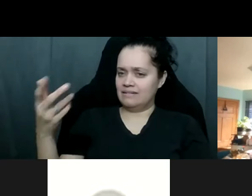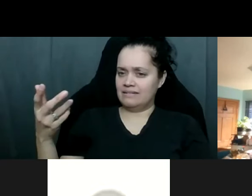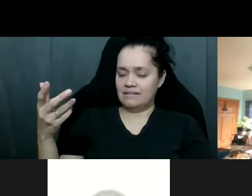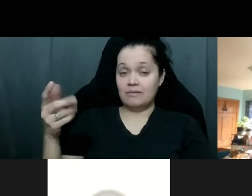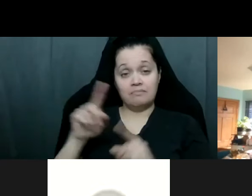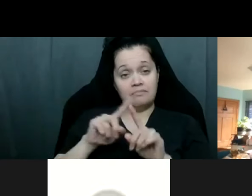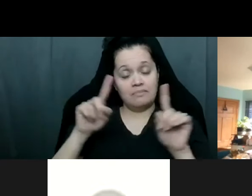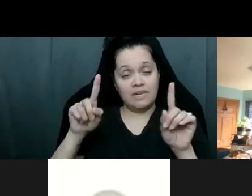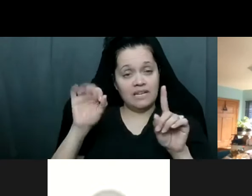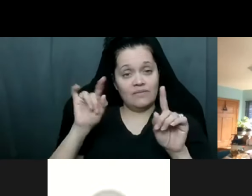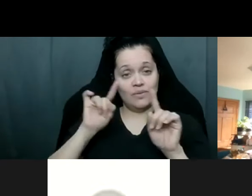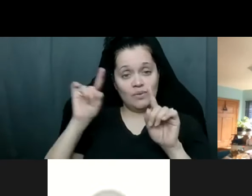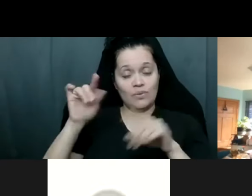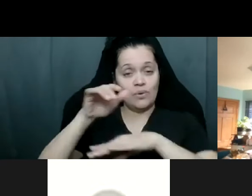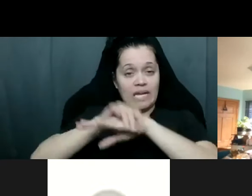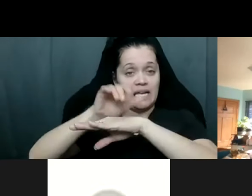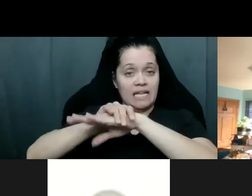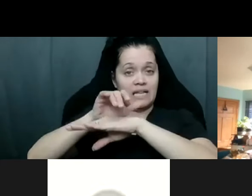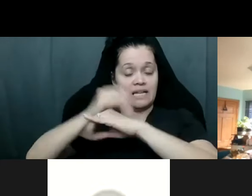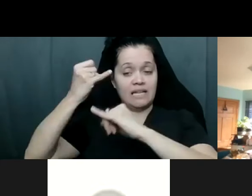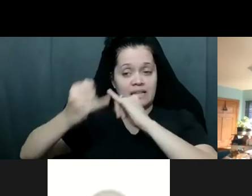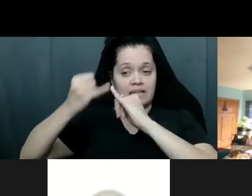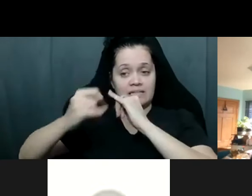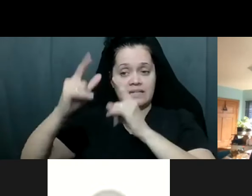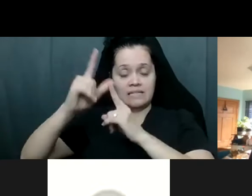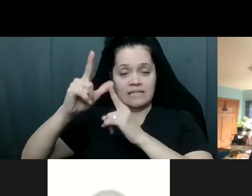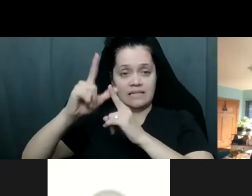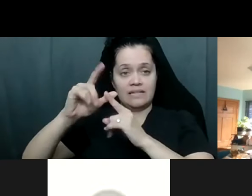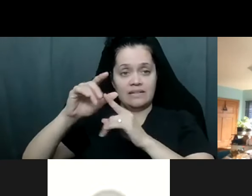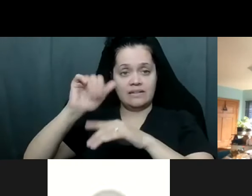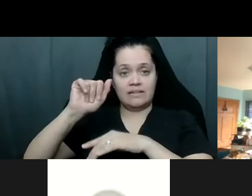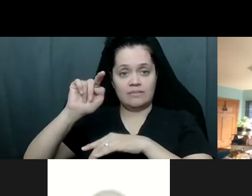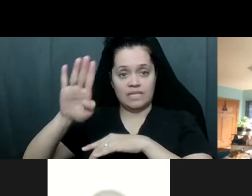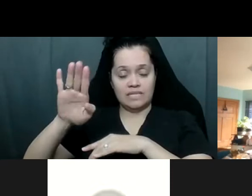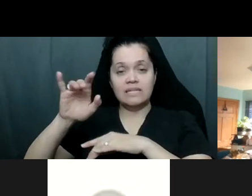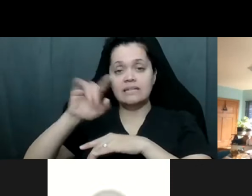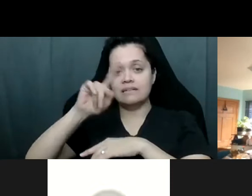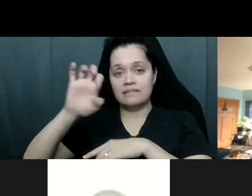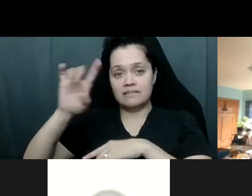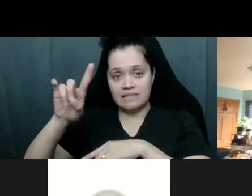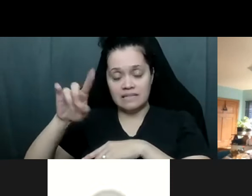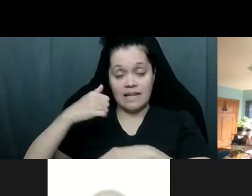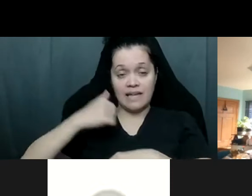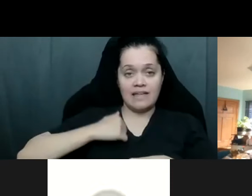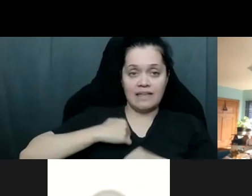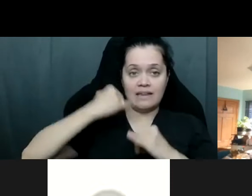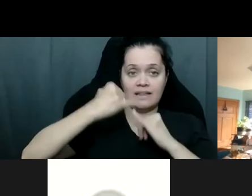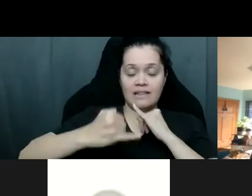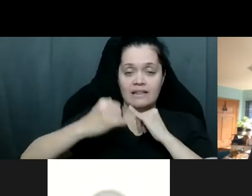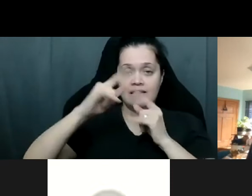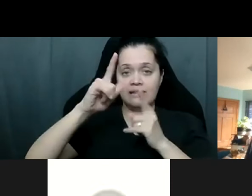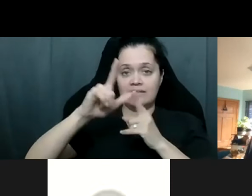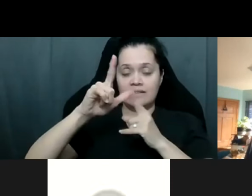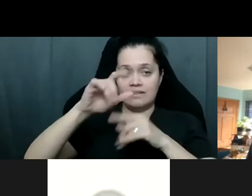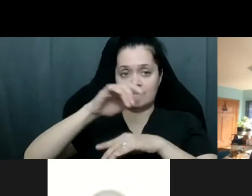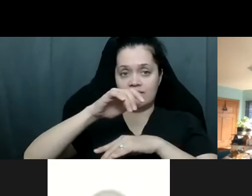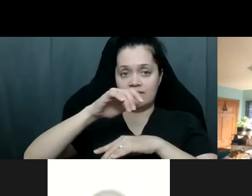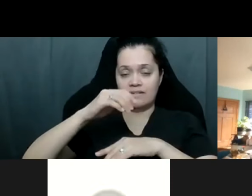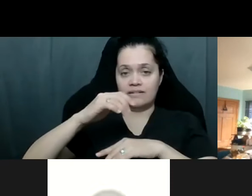But if you go to England, the last letter in the alphabet is Z. If you're in Canada, the last letter of the alphabet is